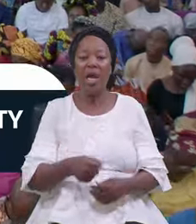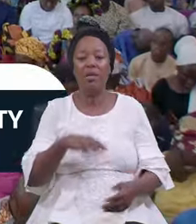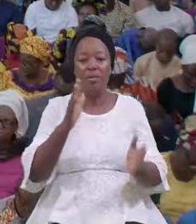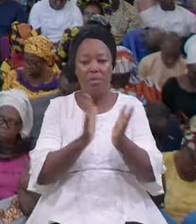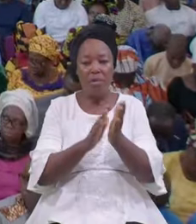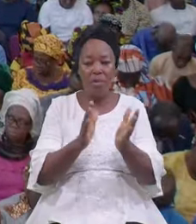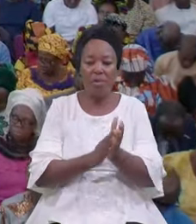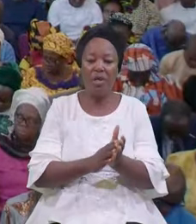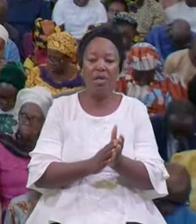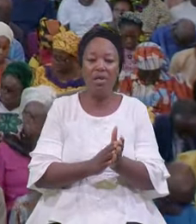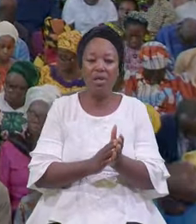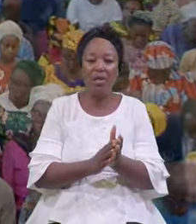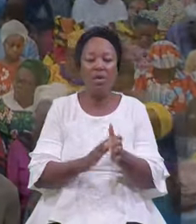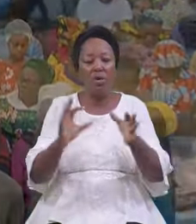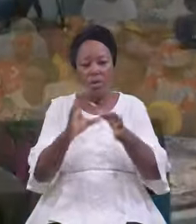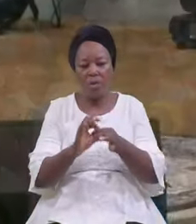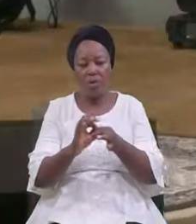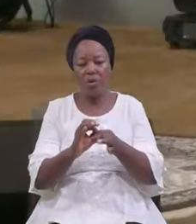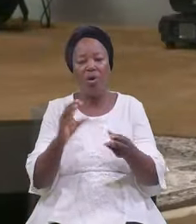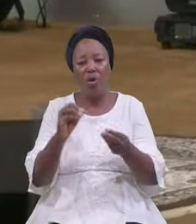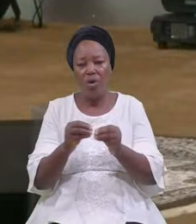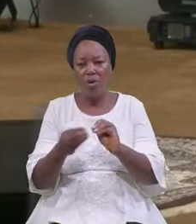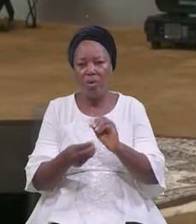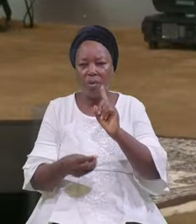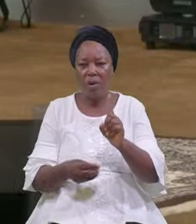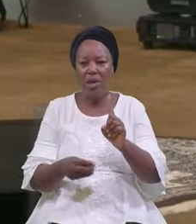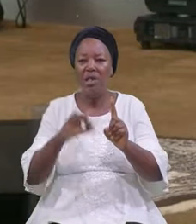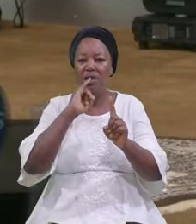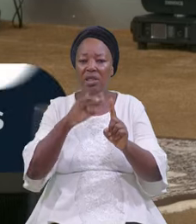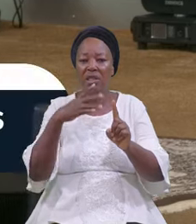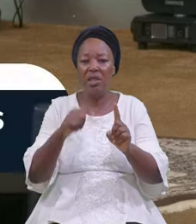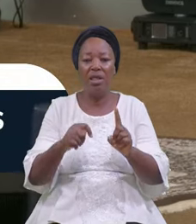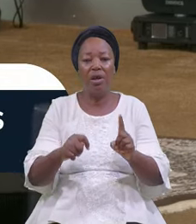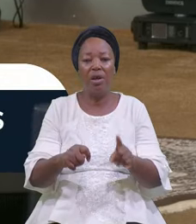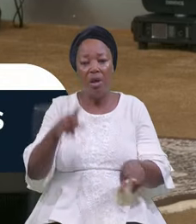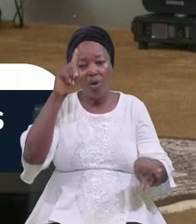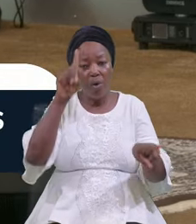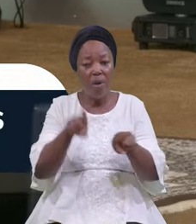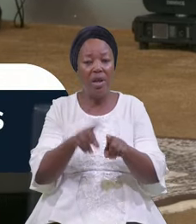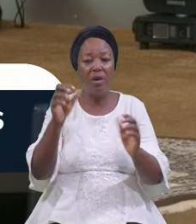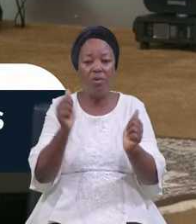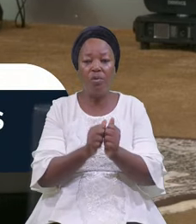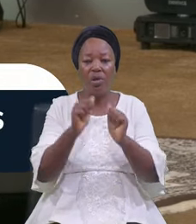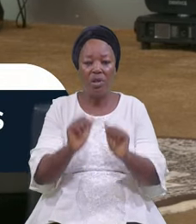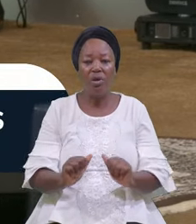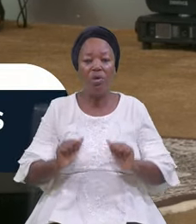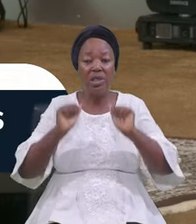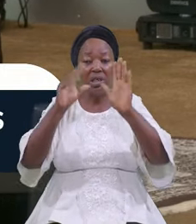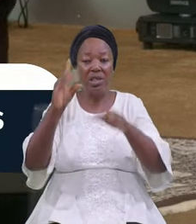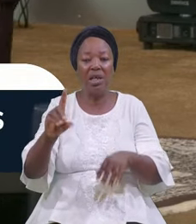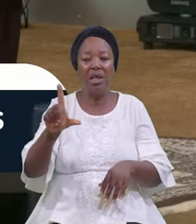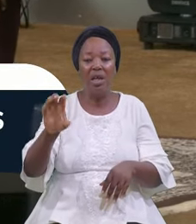at number one. Number one is the covenant with consecrated Levites